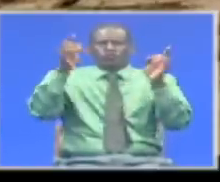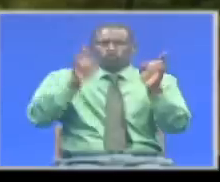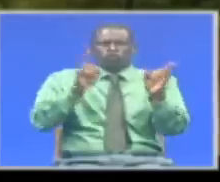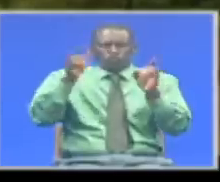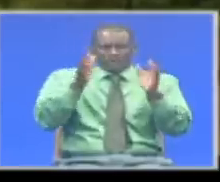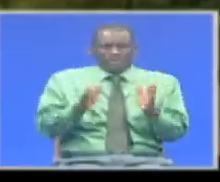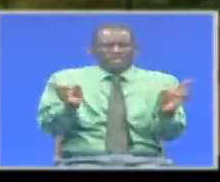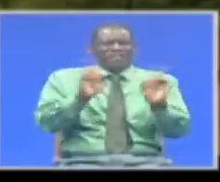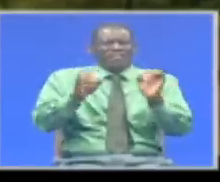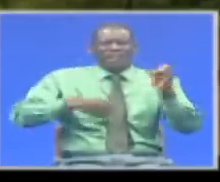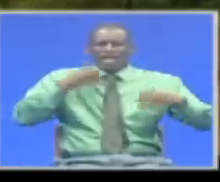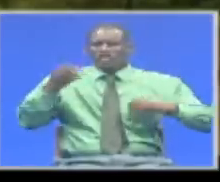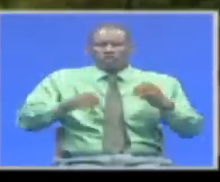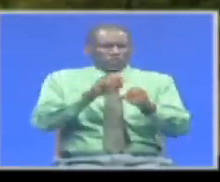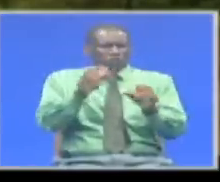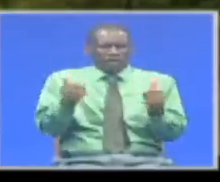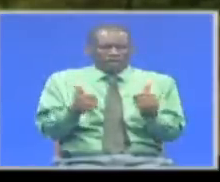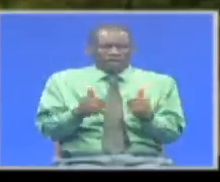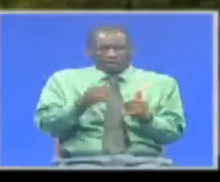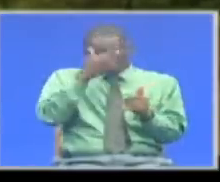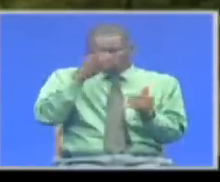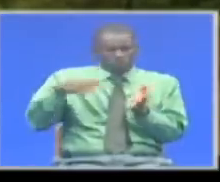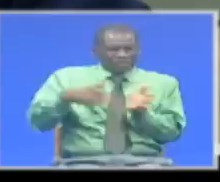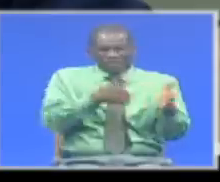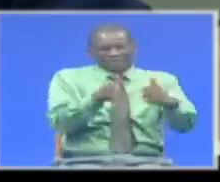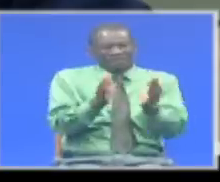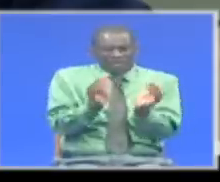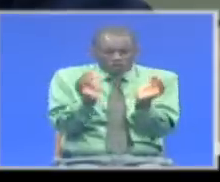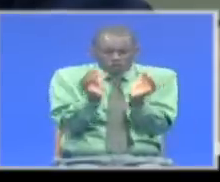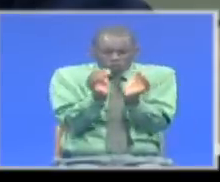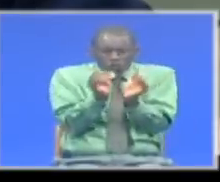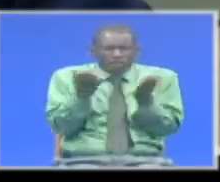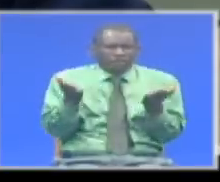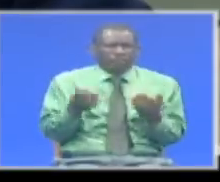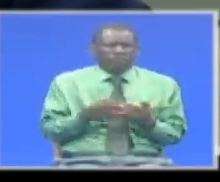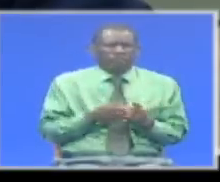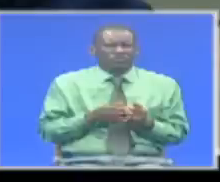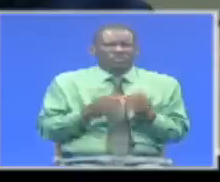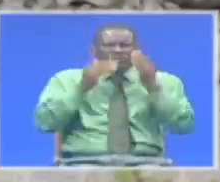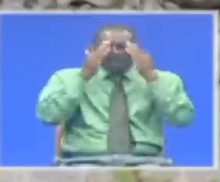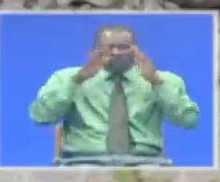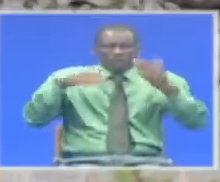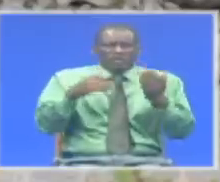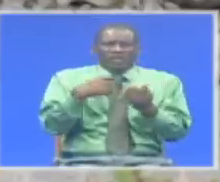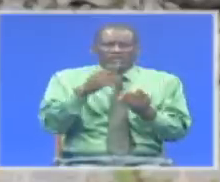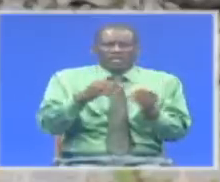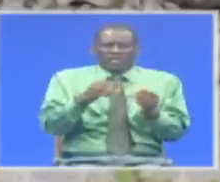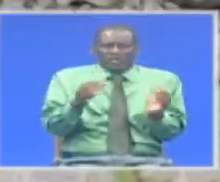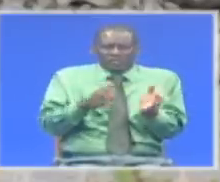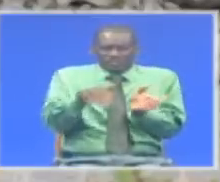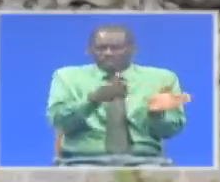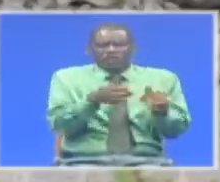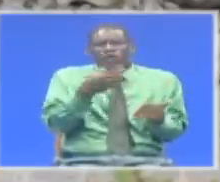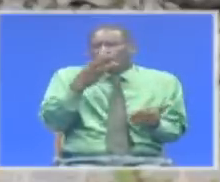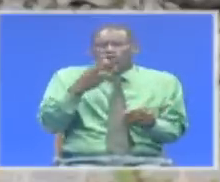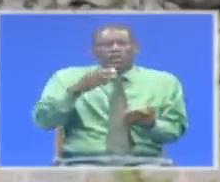never enjoyed a lot because the river is so, I don't know the way I can call it, small, or maybe the water